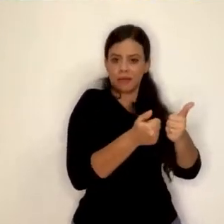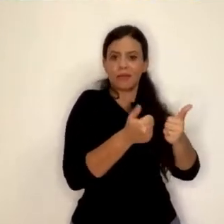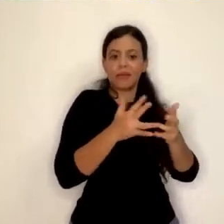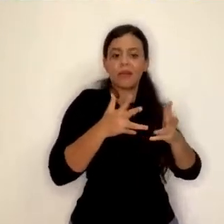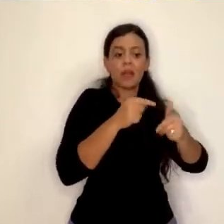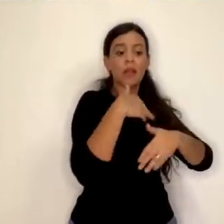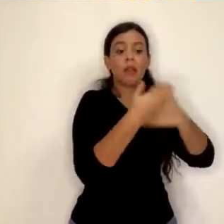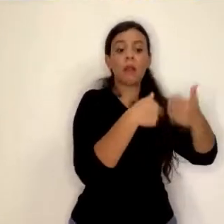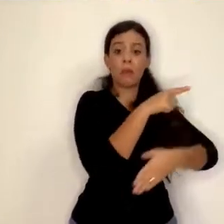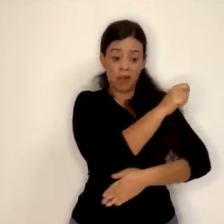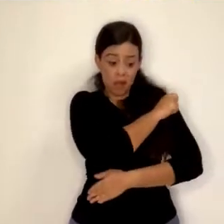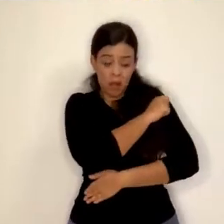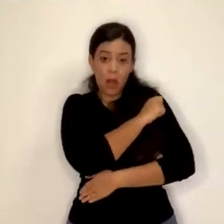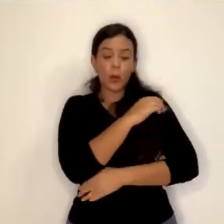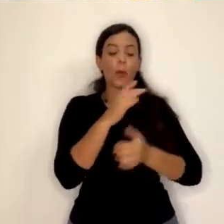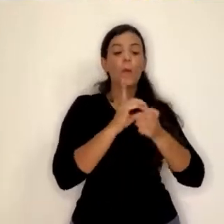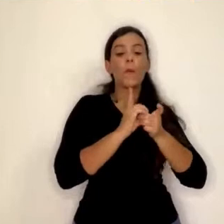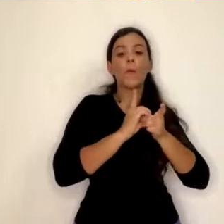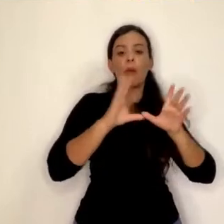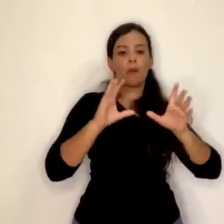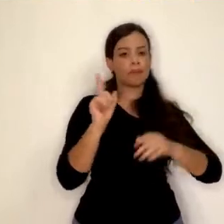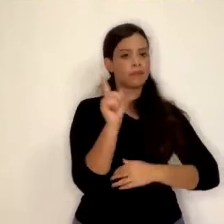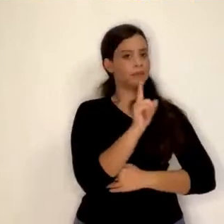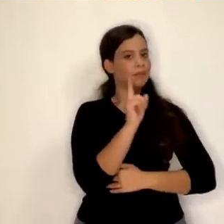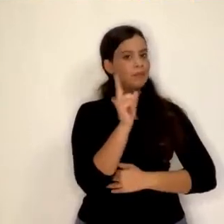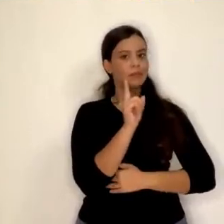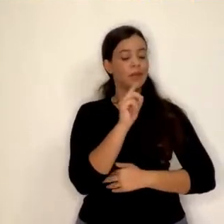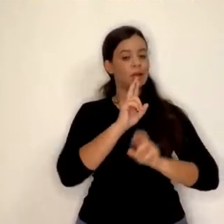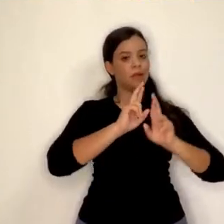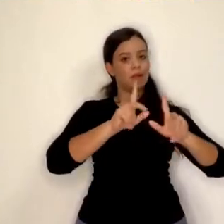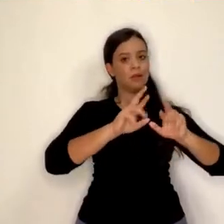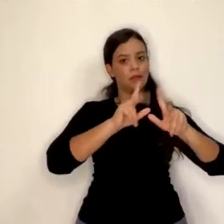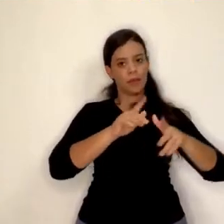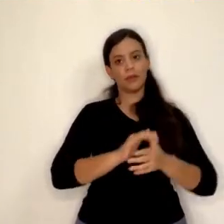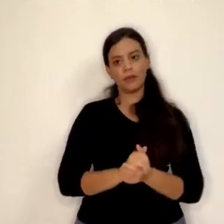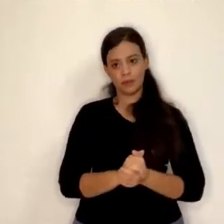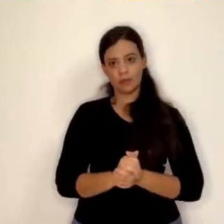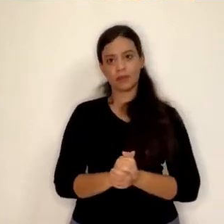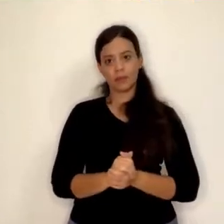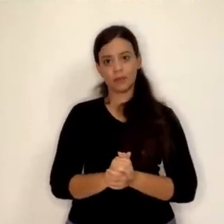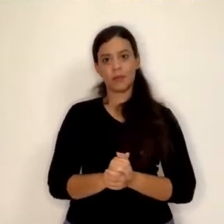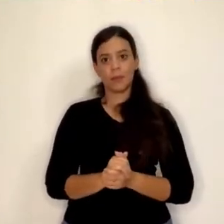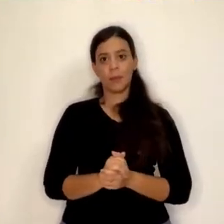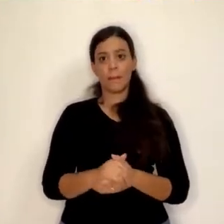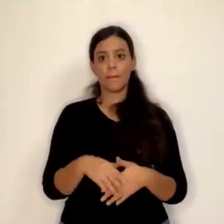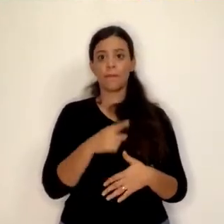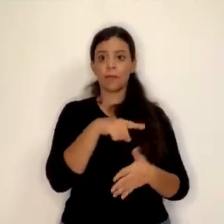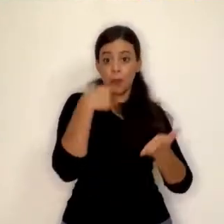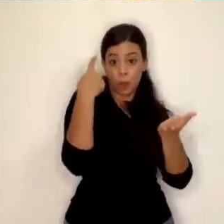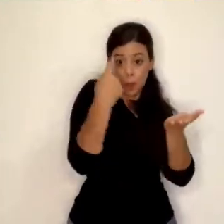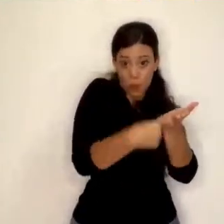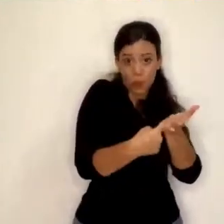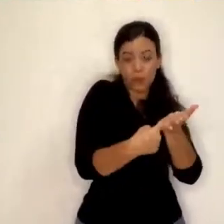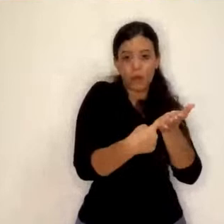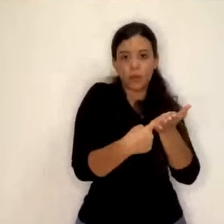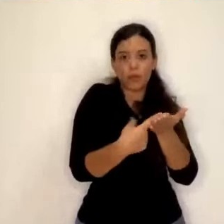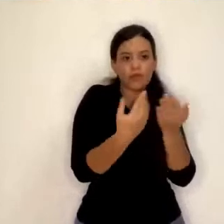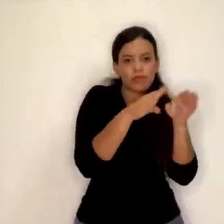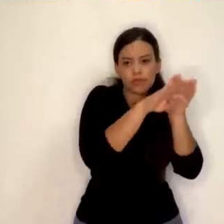offer low quality educational framework for democratic purposes.